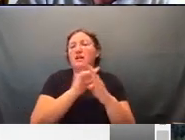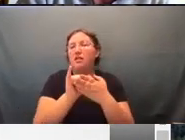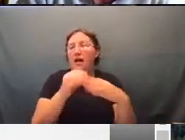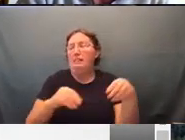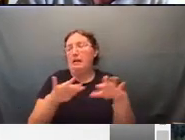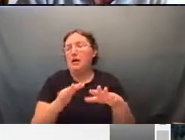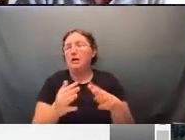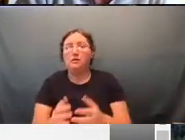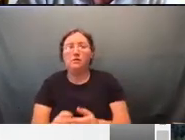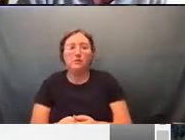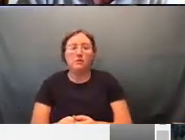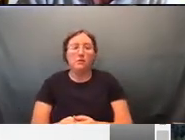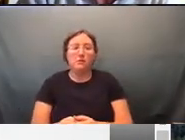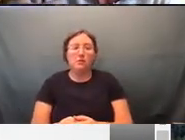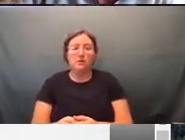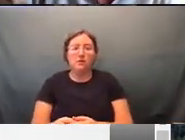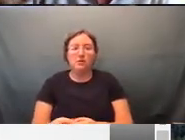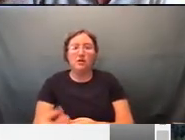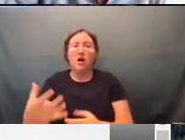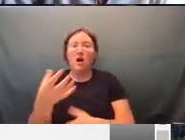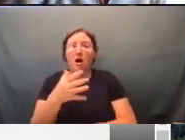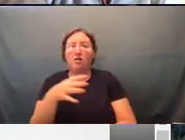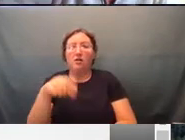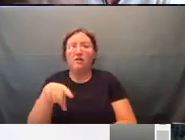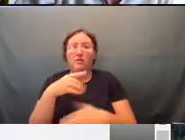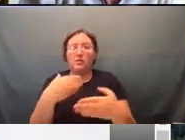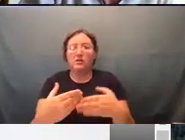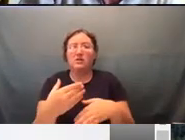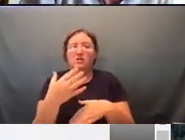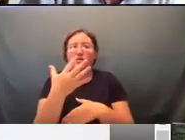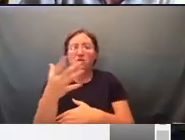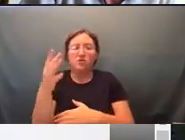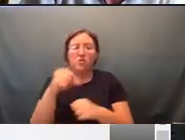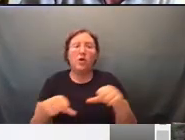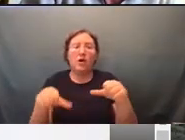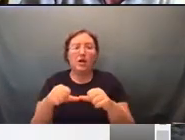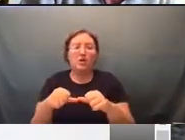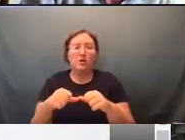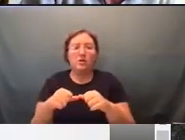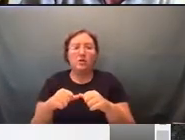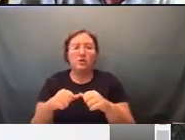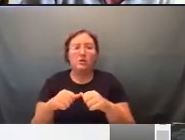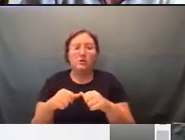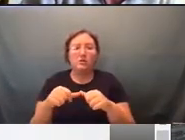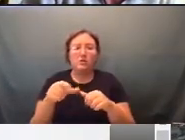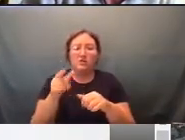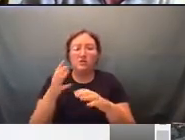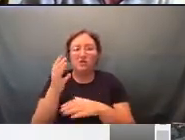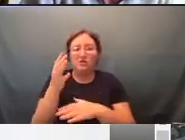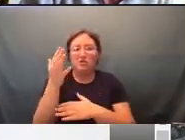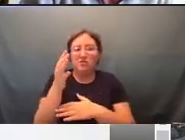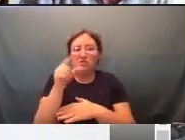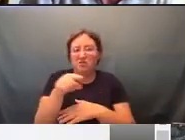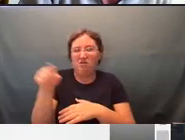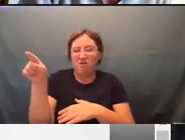sustainable way. A lot were stationed out by the sequoia groves, which in this picture, they're like a little bit behind us, or a